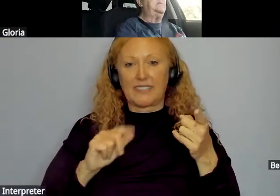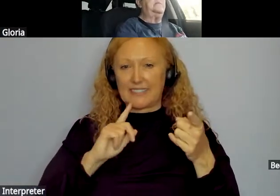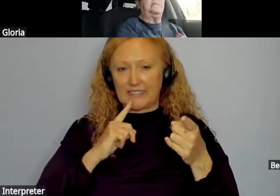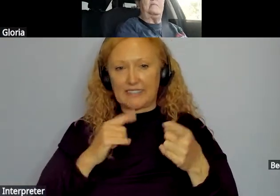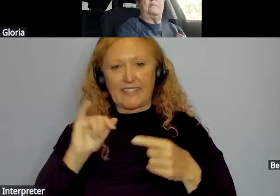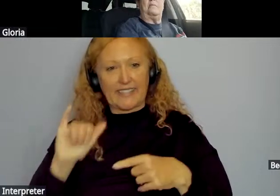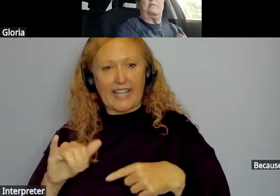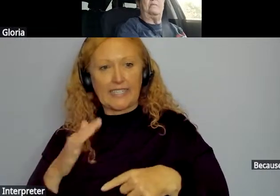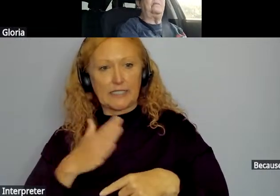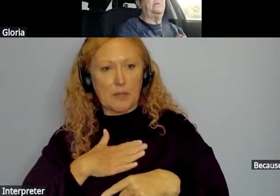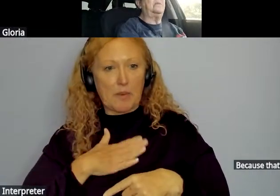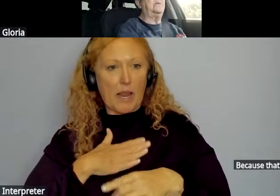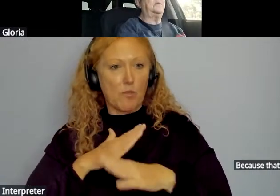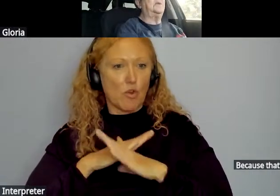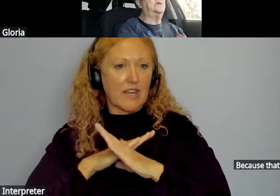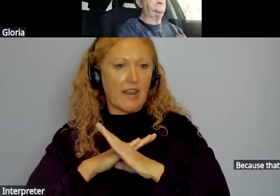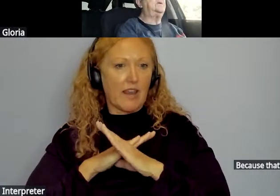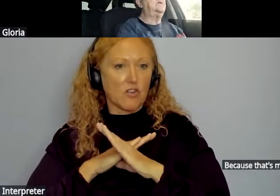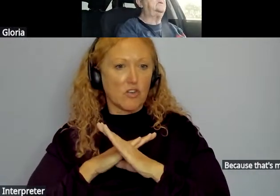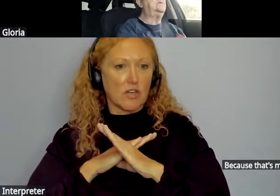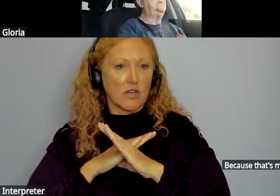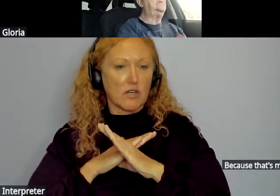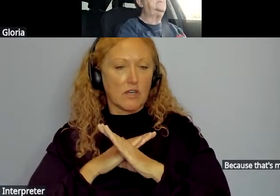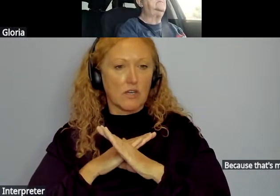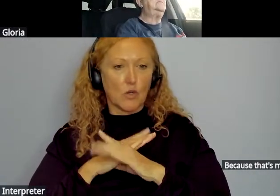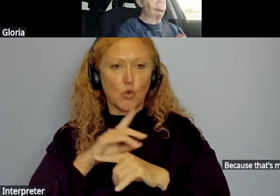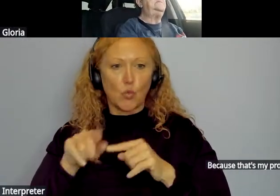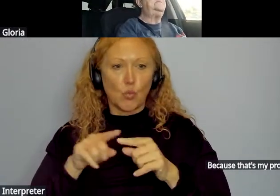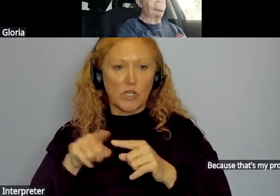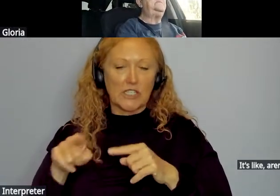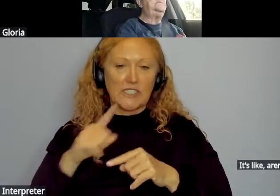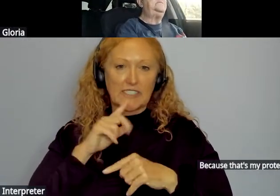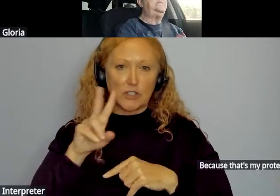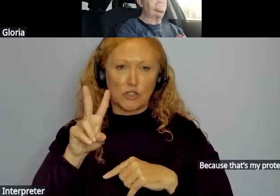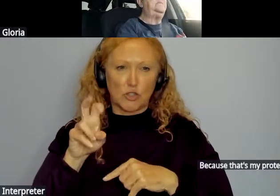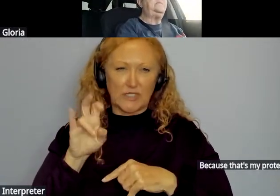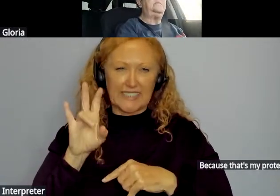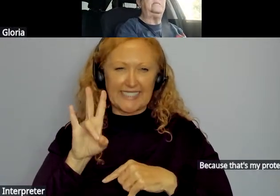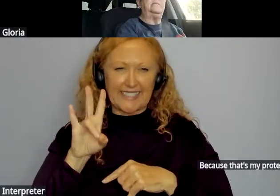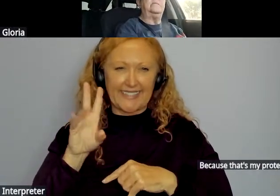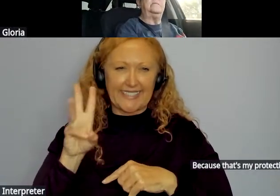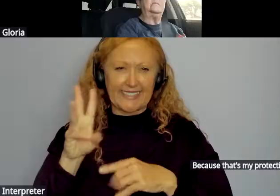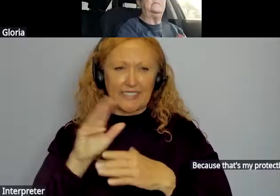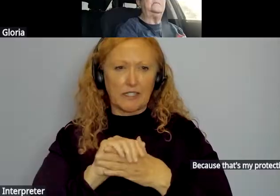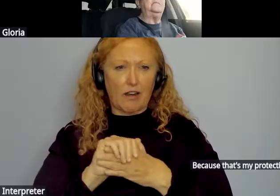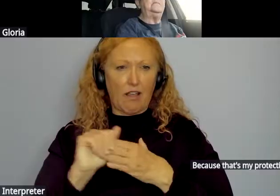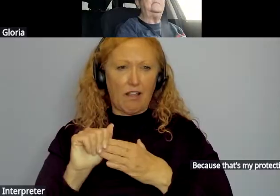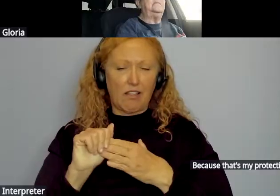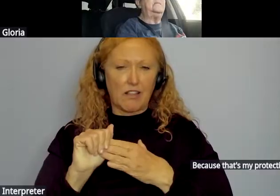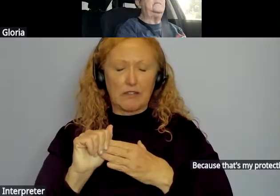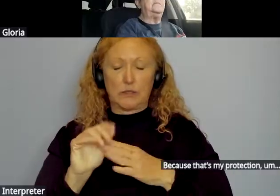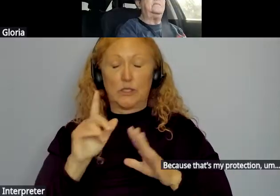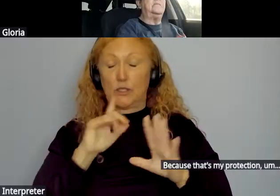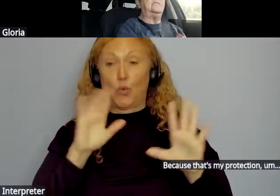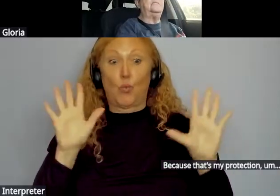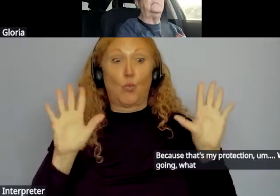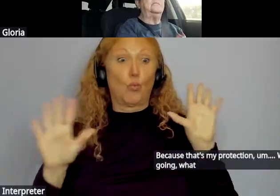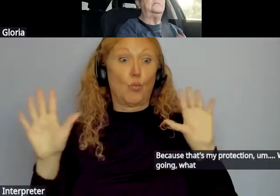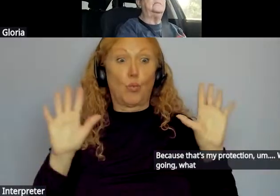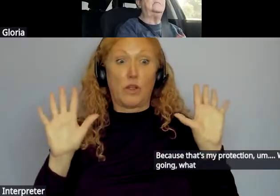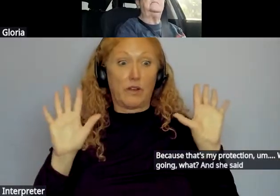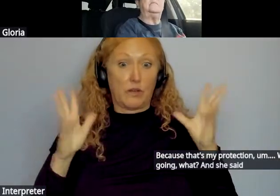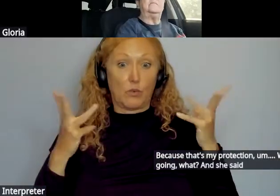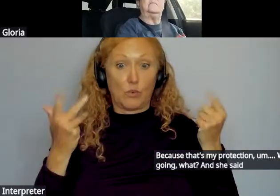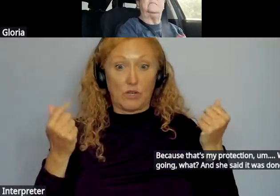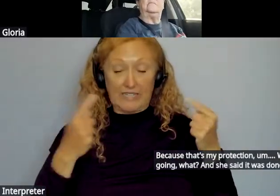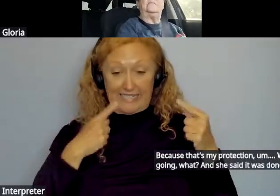my protection. When she said $276 and I'm going, what? And she said it was